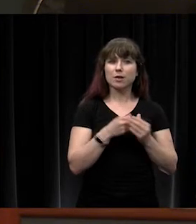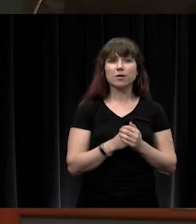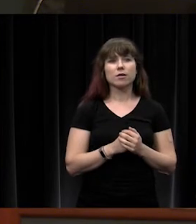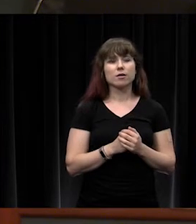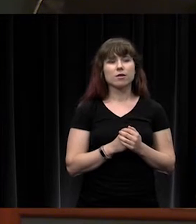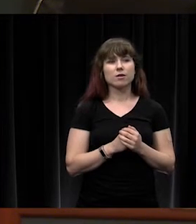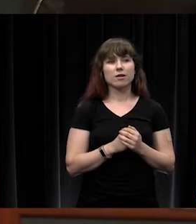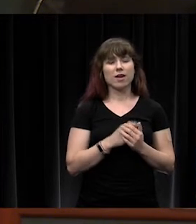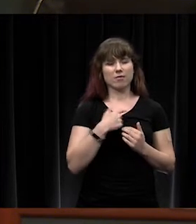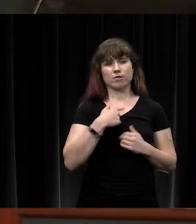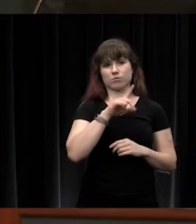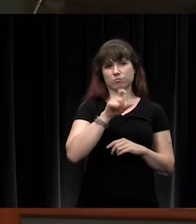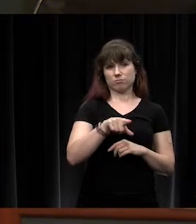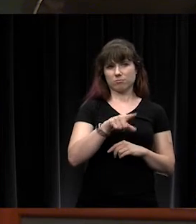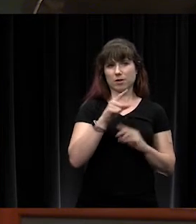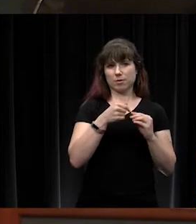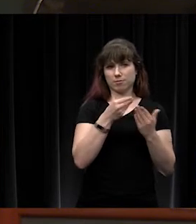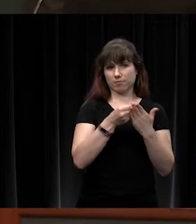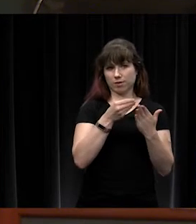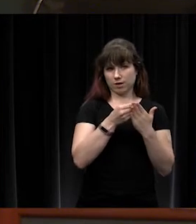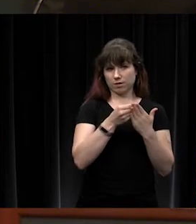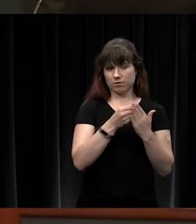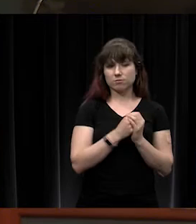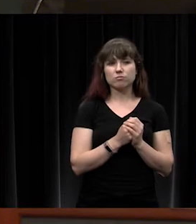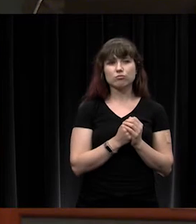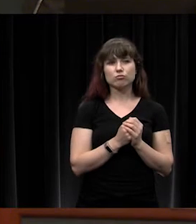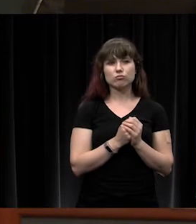around financing it compared to